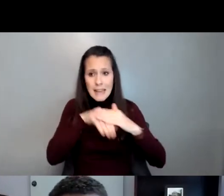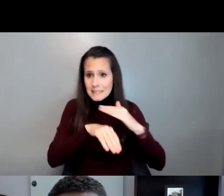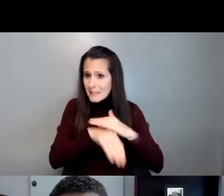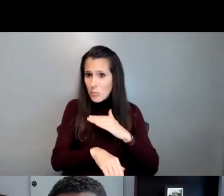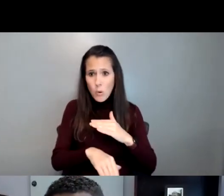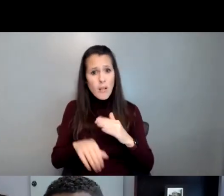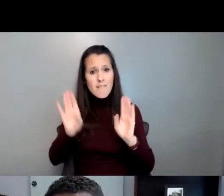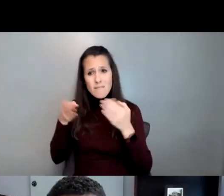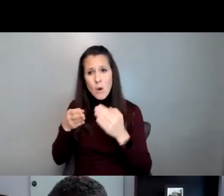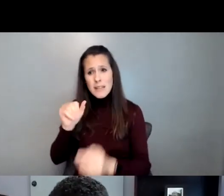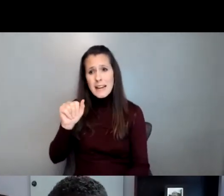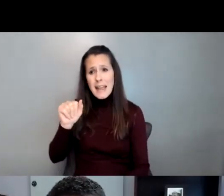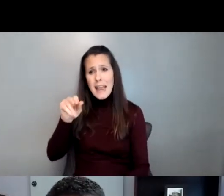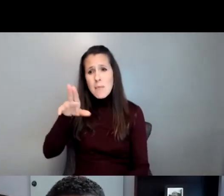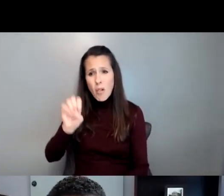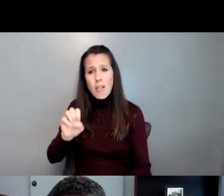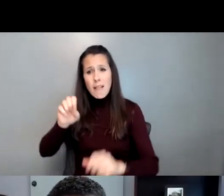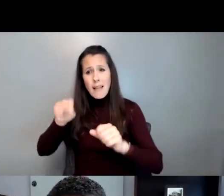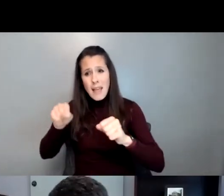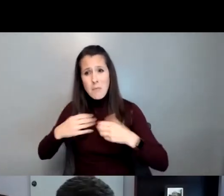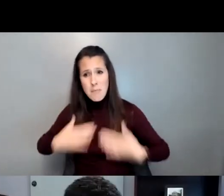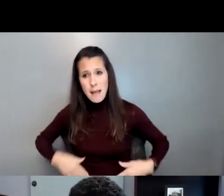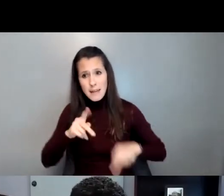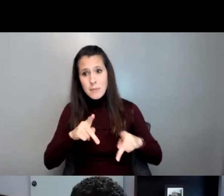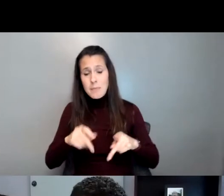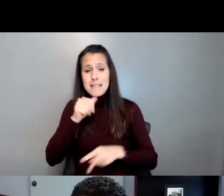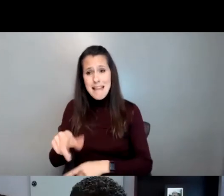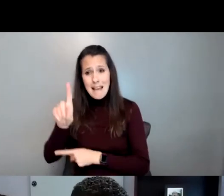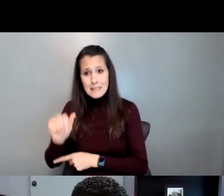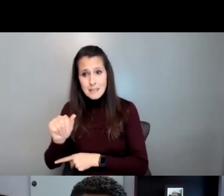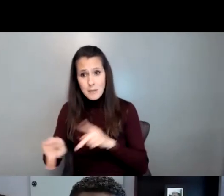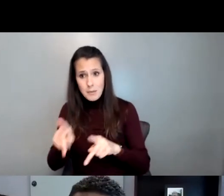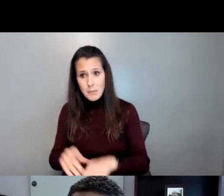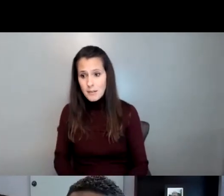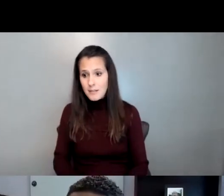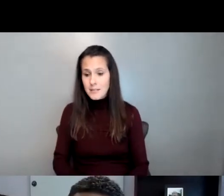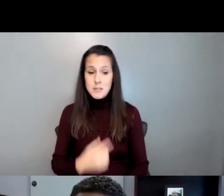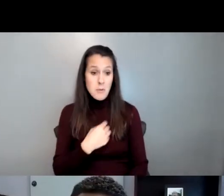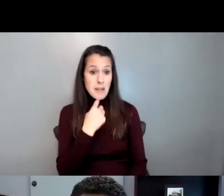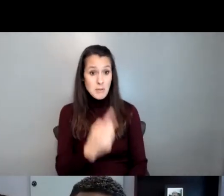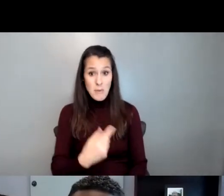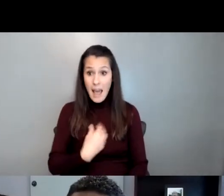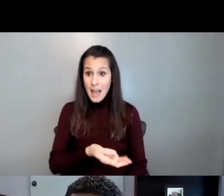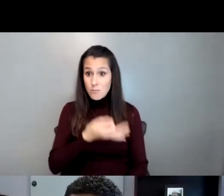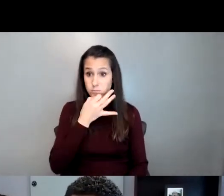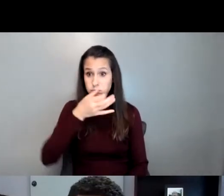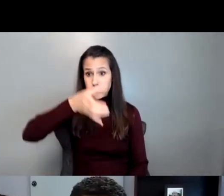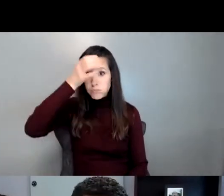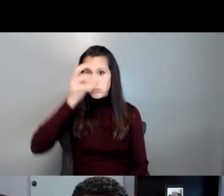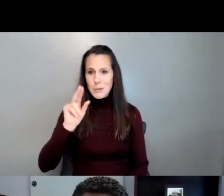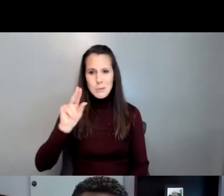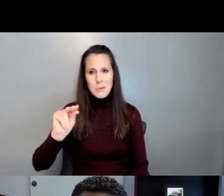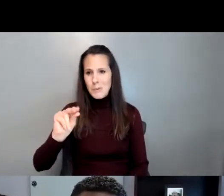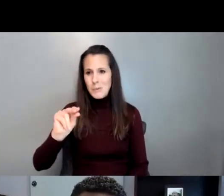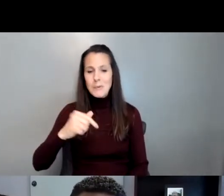it's going to take to actually make things different. So I tell you that I am not the expert on these topics, but I'm merely an individual